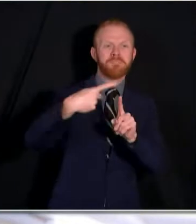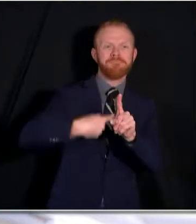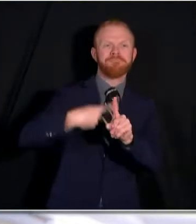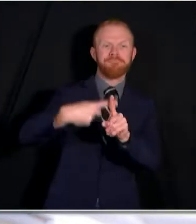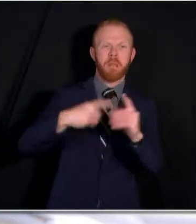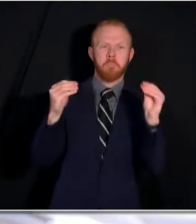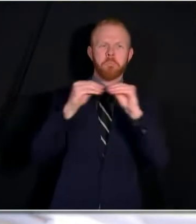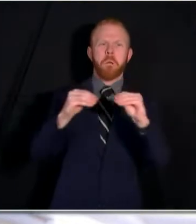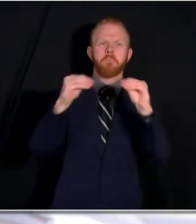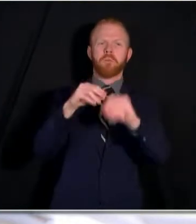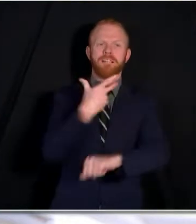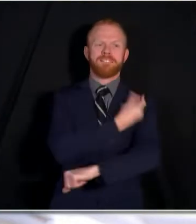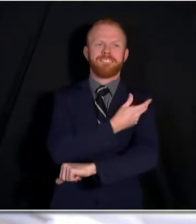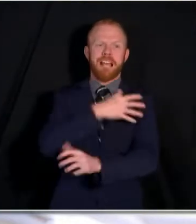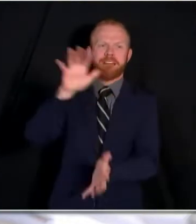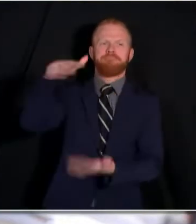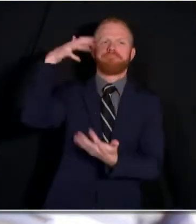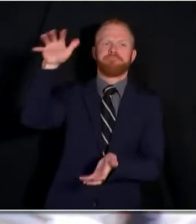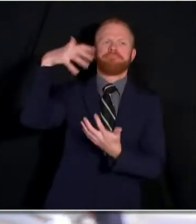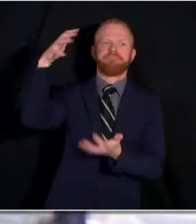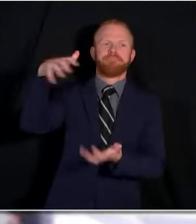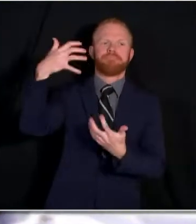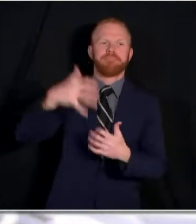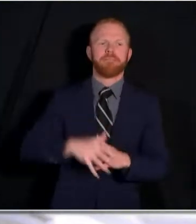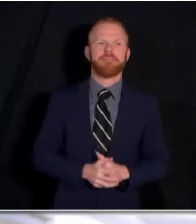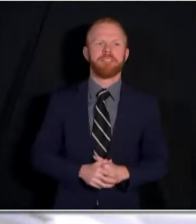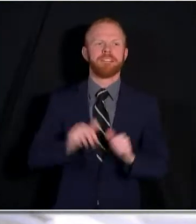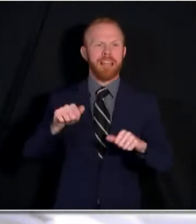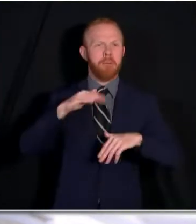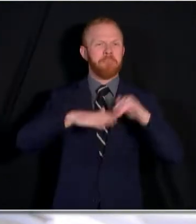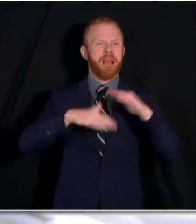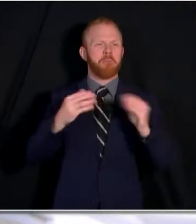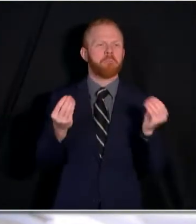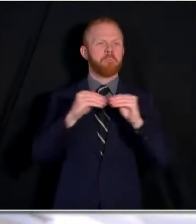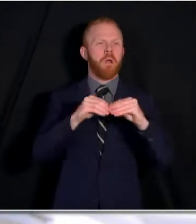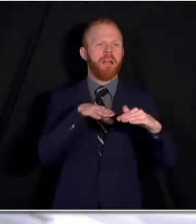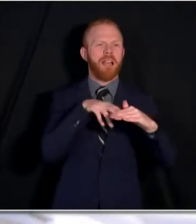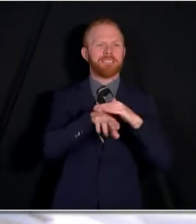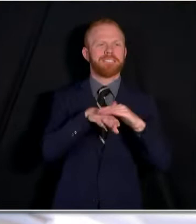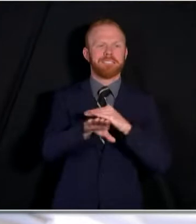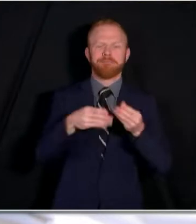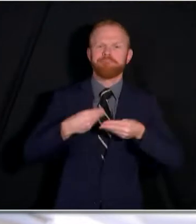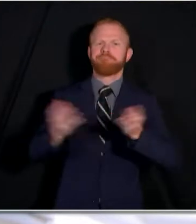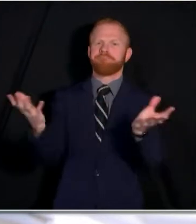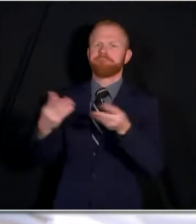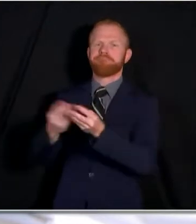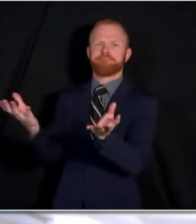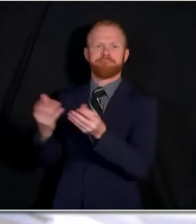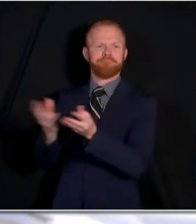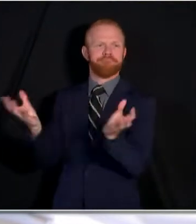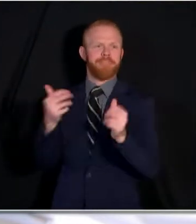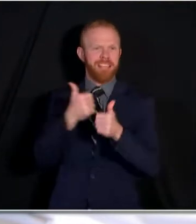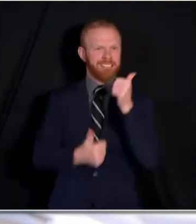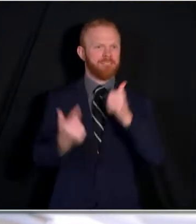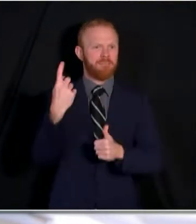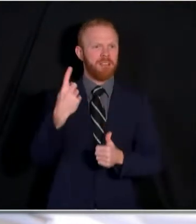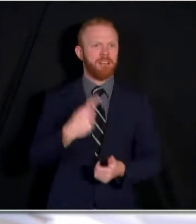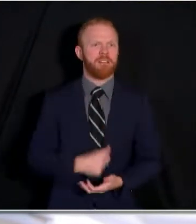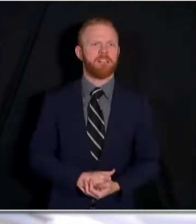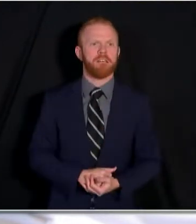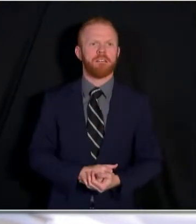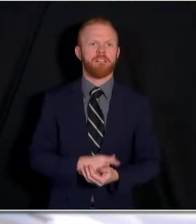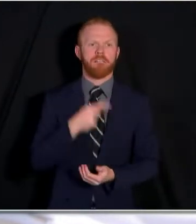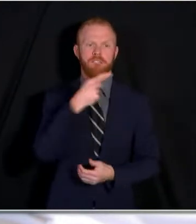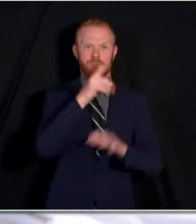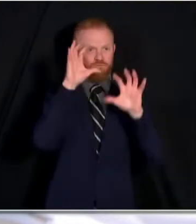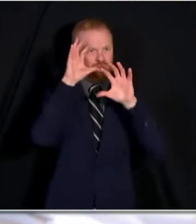if places don't build. And what the federal government has said, what President Biden has said, what his COVID team has said, we will be ready. What